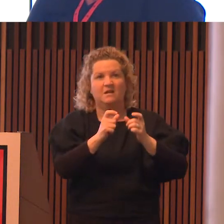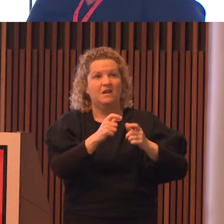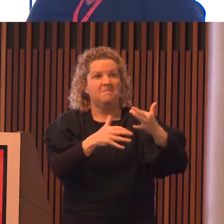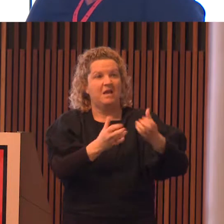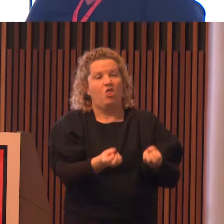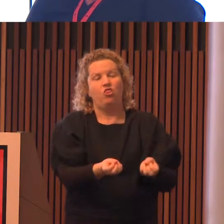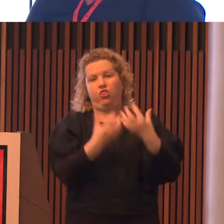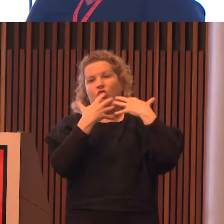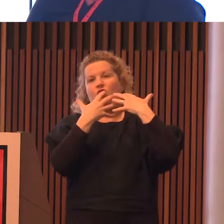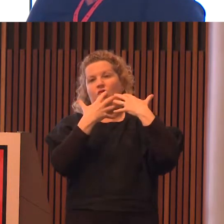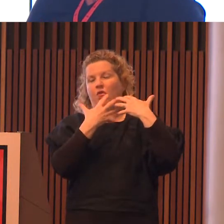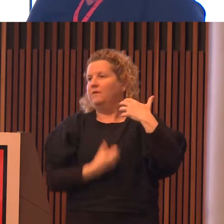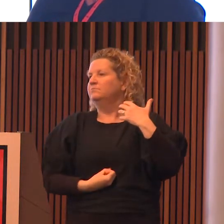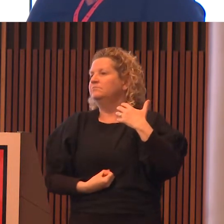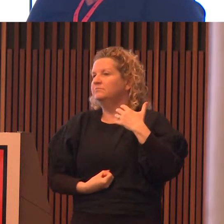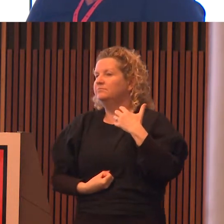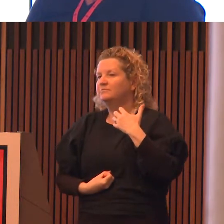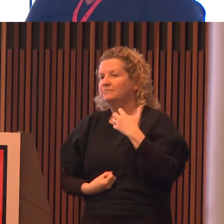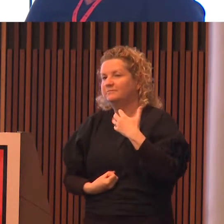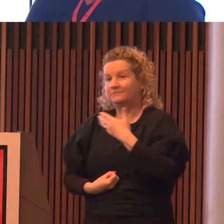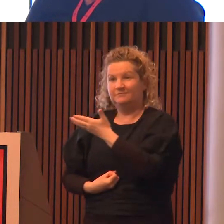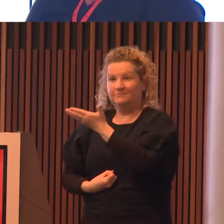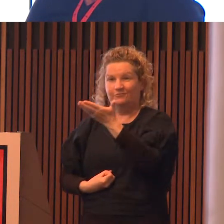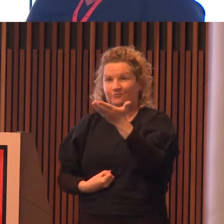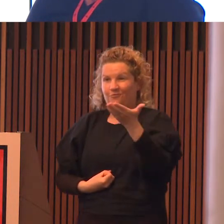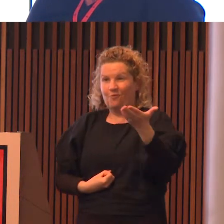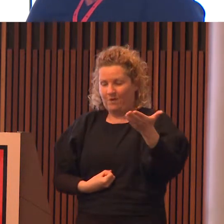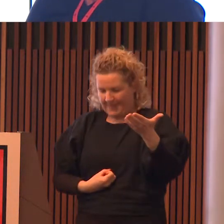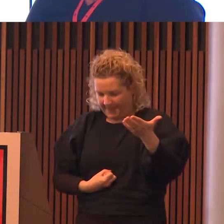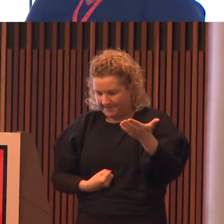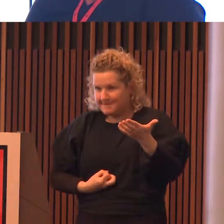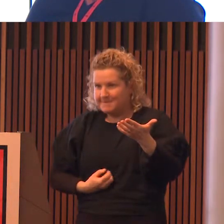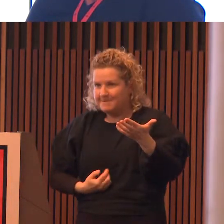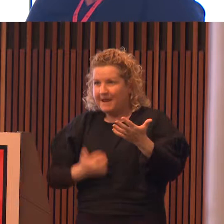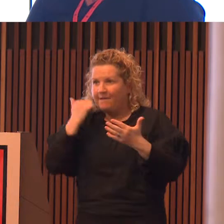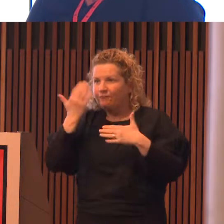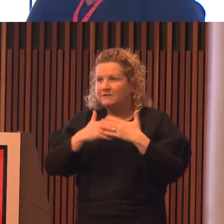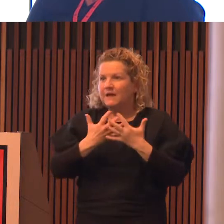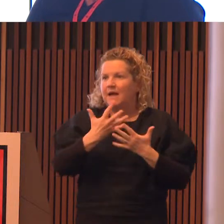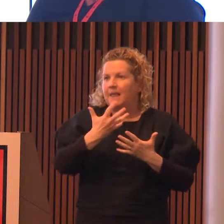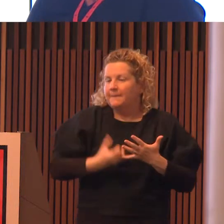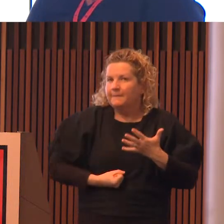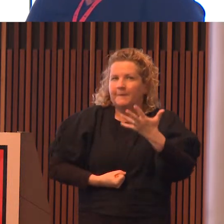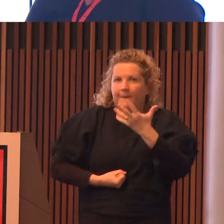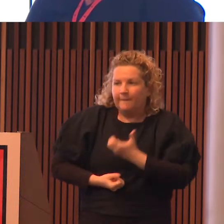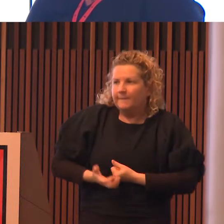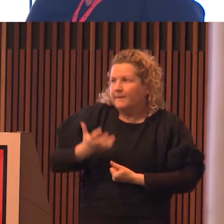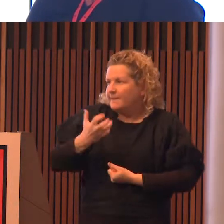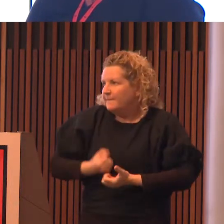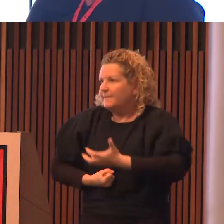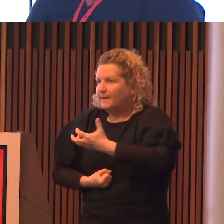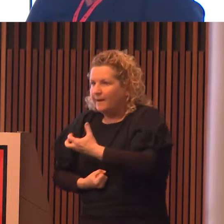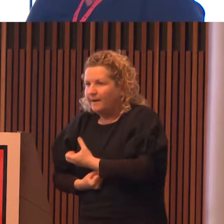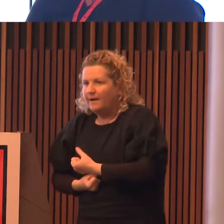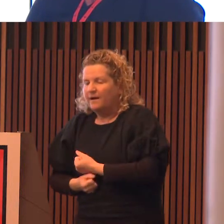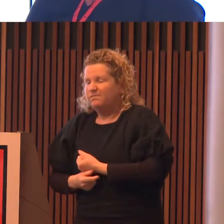that they're dealing with onto you, and all of you just soak it up, and you do that every day in a way that's astonishing, really.